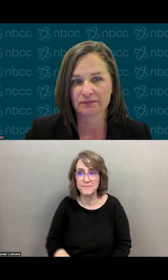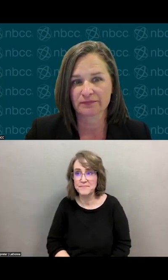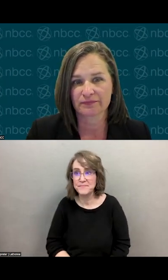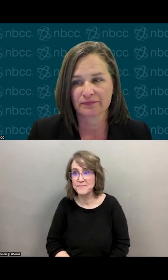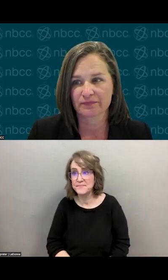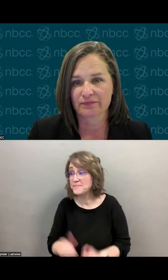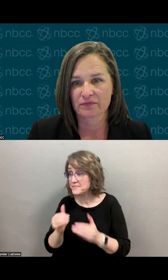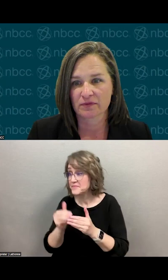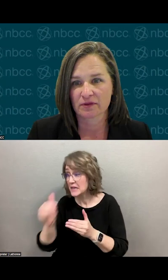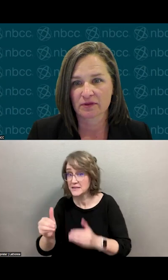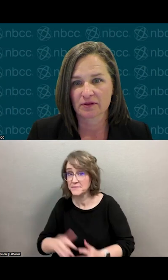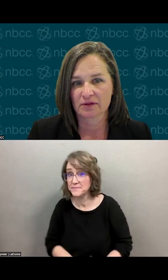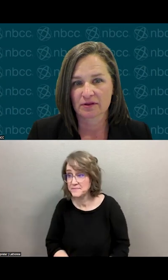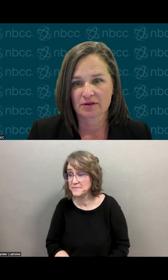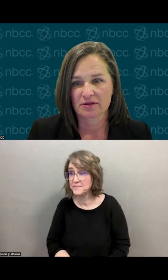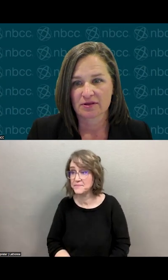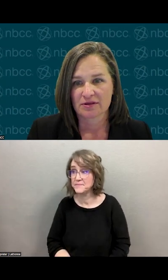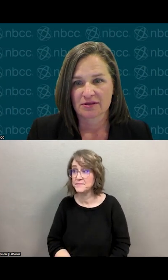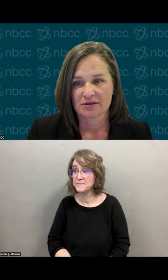Next.